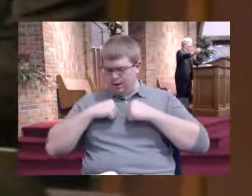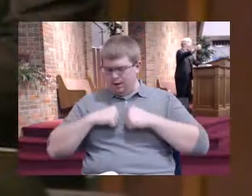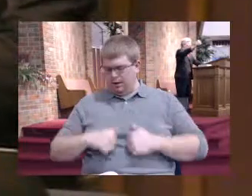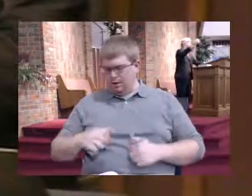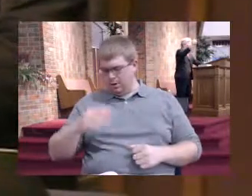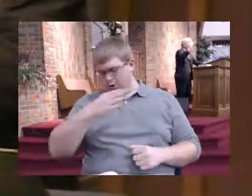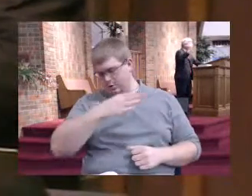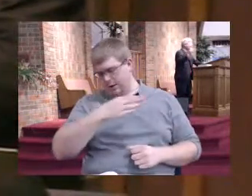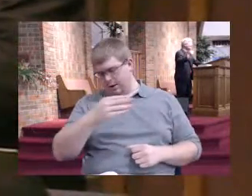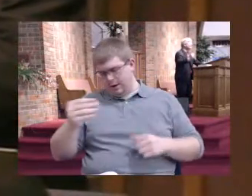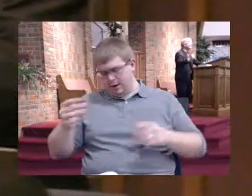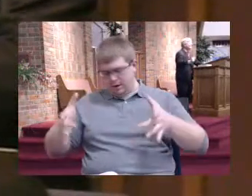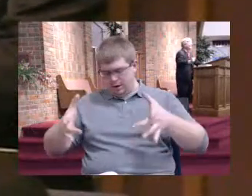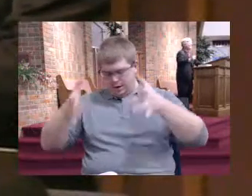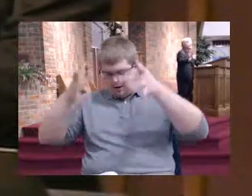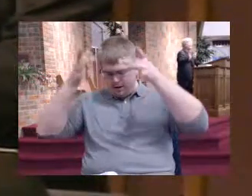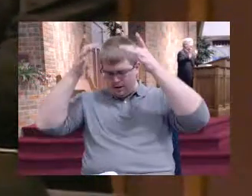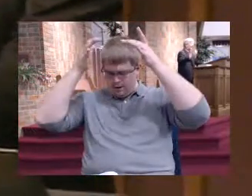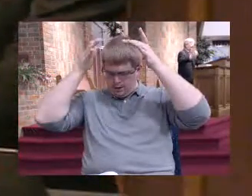mansion, a room and a